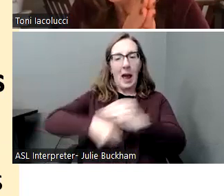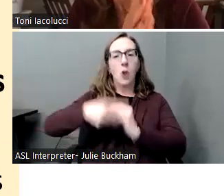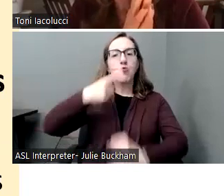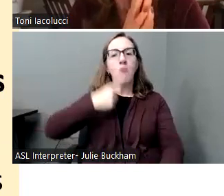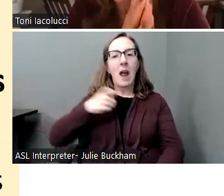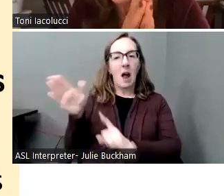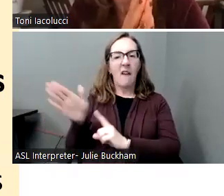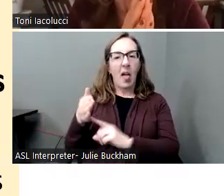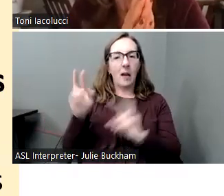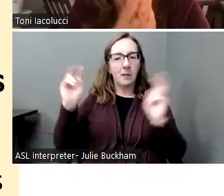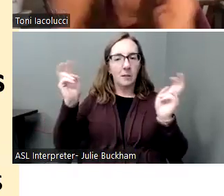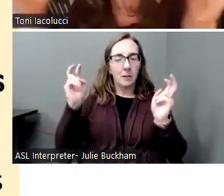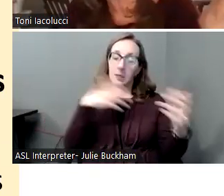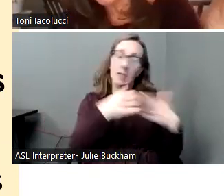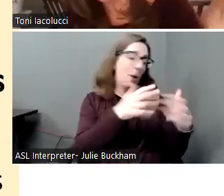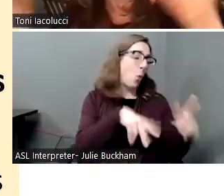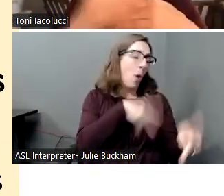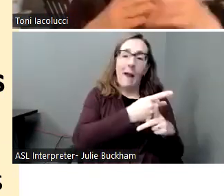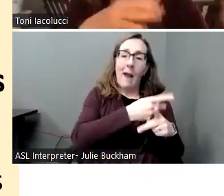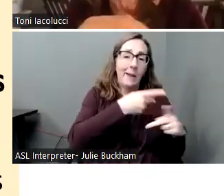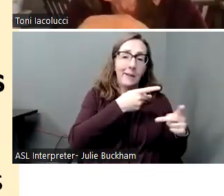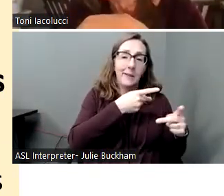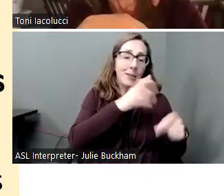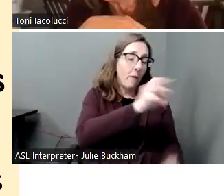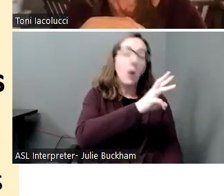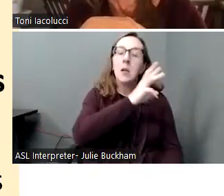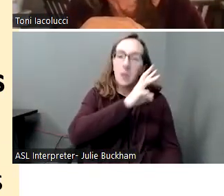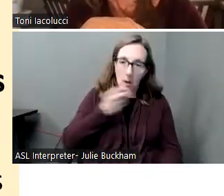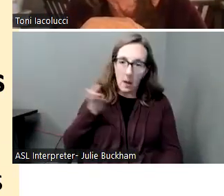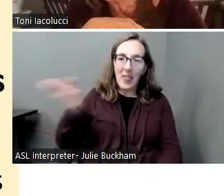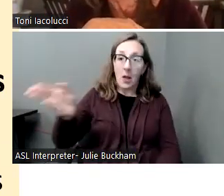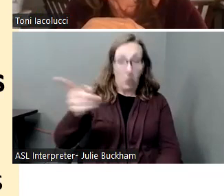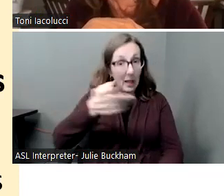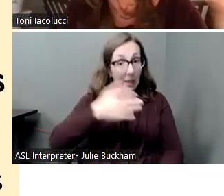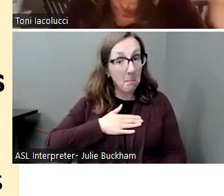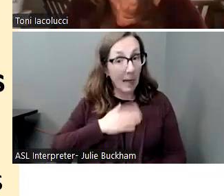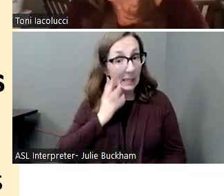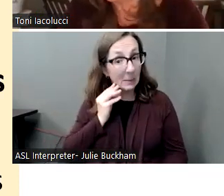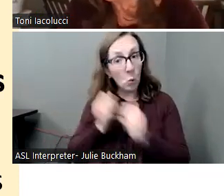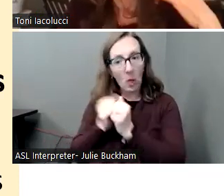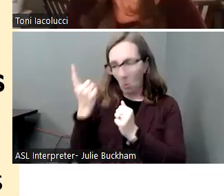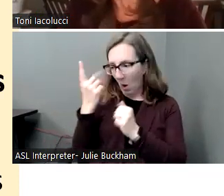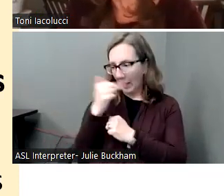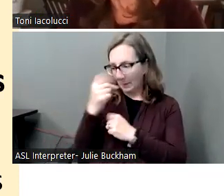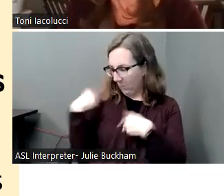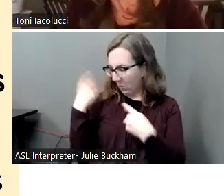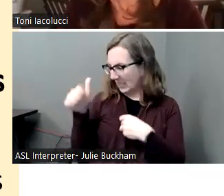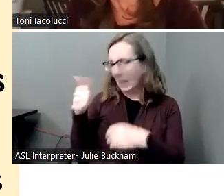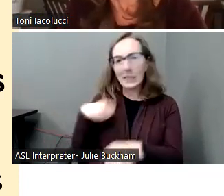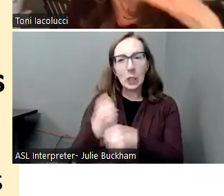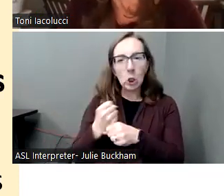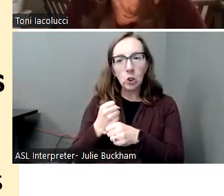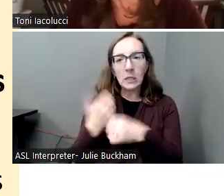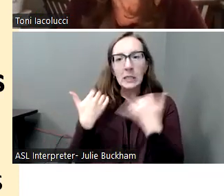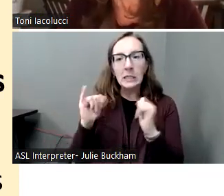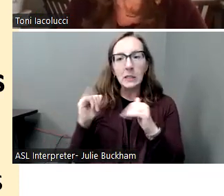you use, it should be in there. Also, so like the experiences I've been having with this one hospital for 10 years, I'm still getting